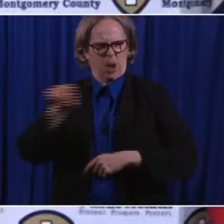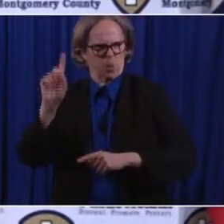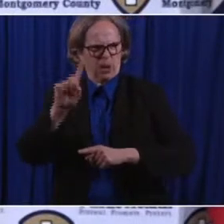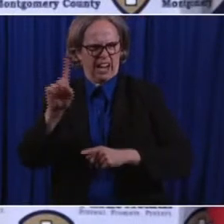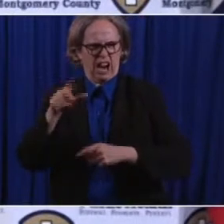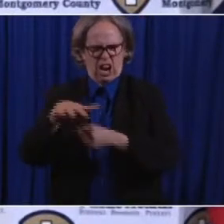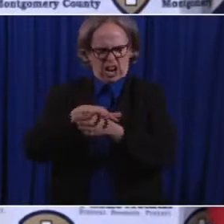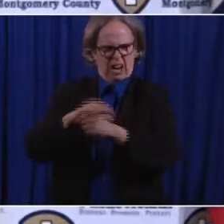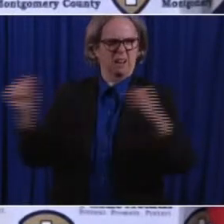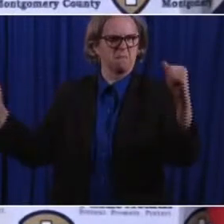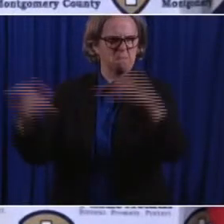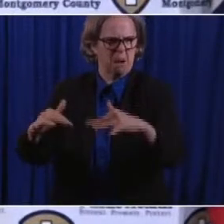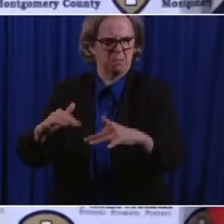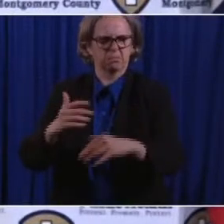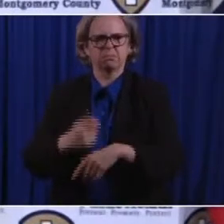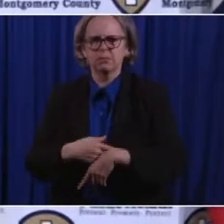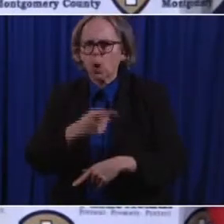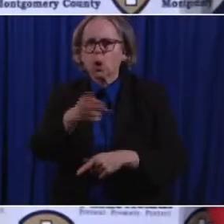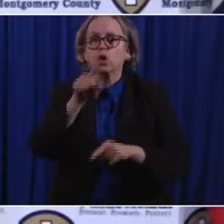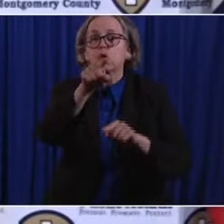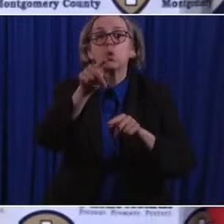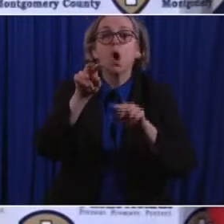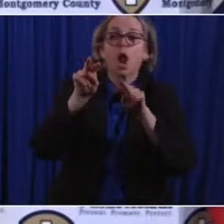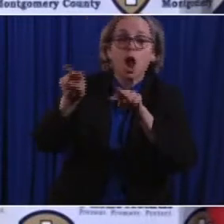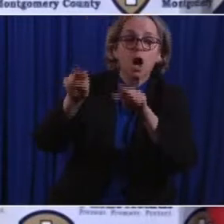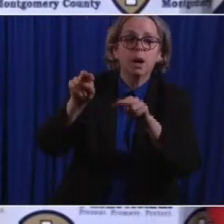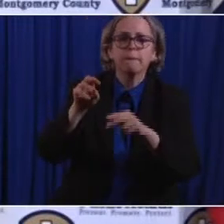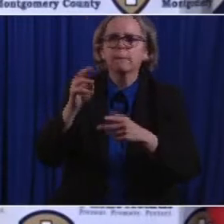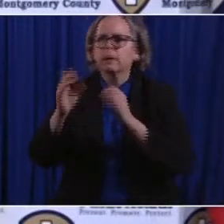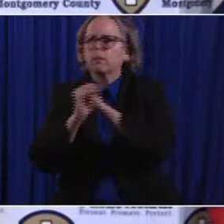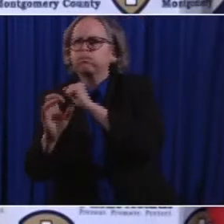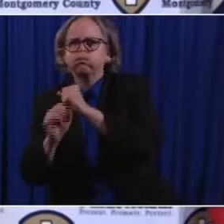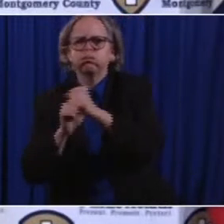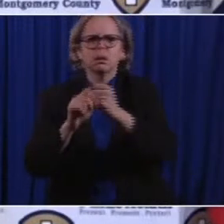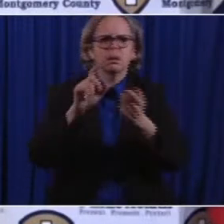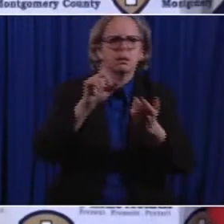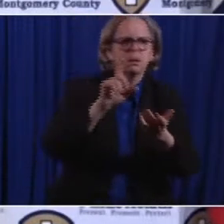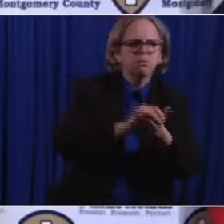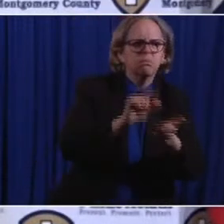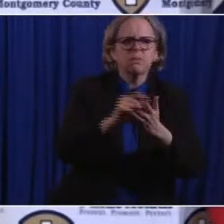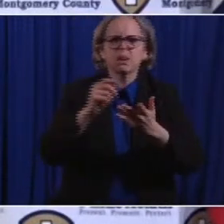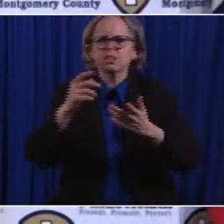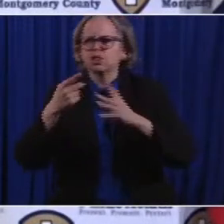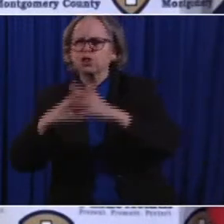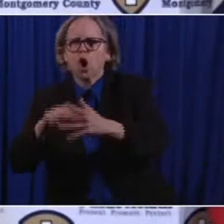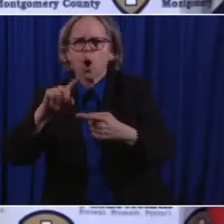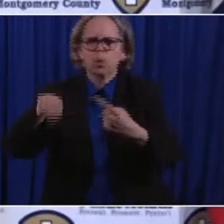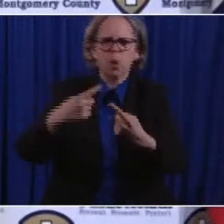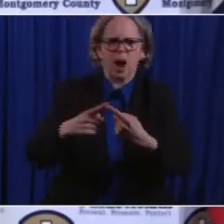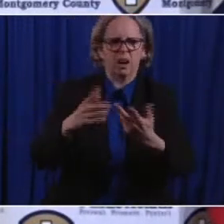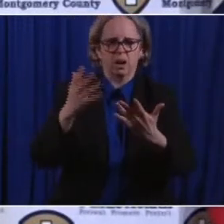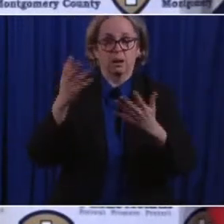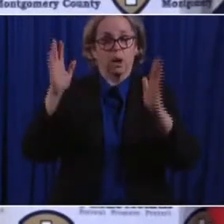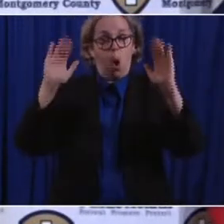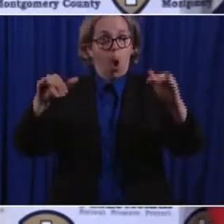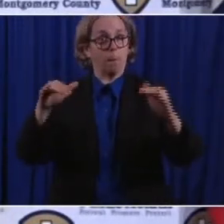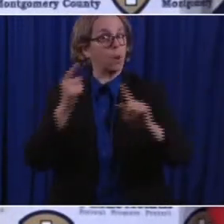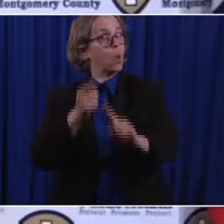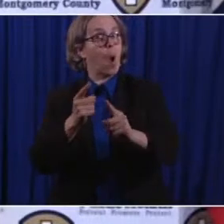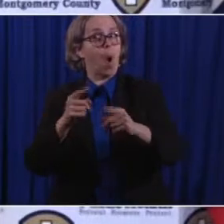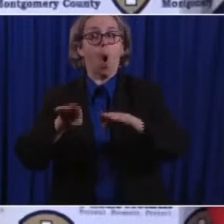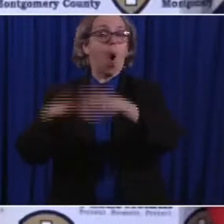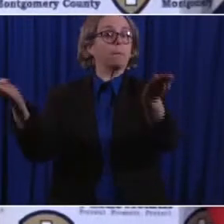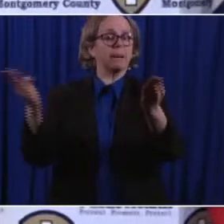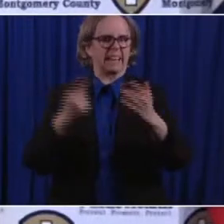media and it will give you the date when that actually will start, we hope next week. We also expect that our drive-through site